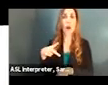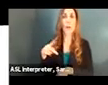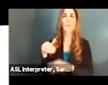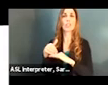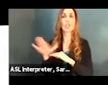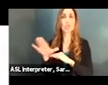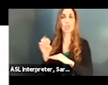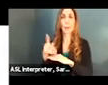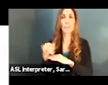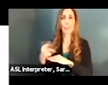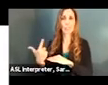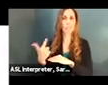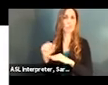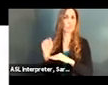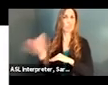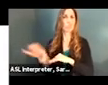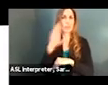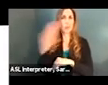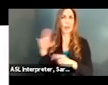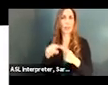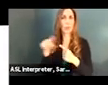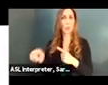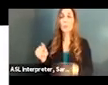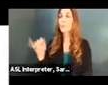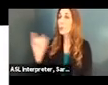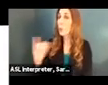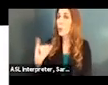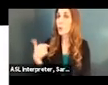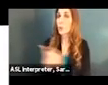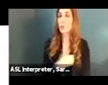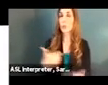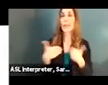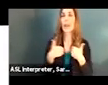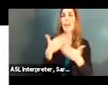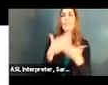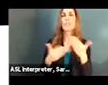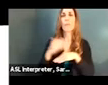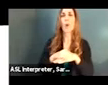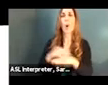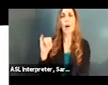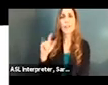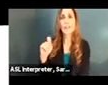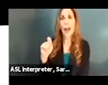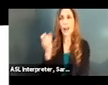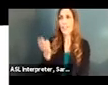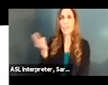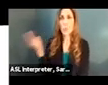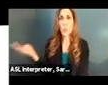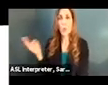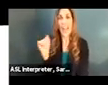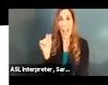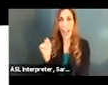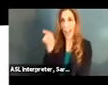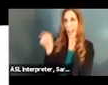them directly to you. Now, we also have some on-site inventory that is at